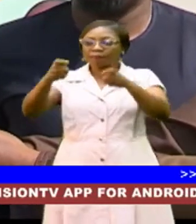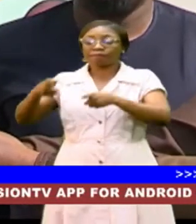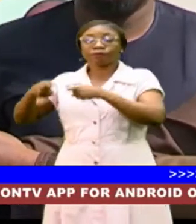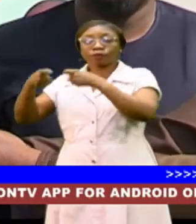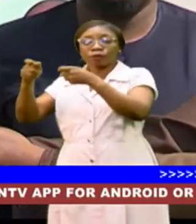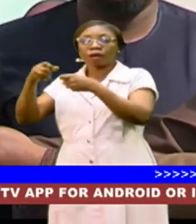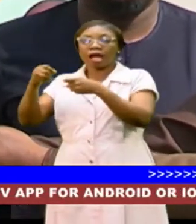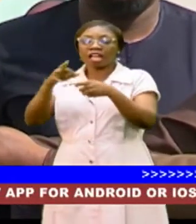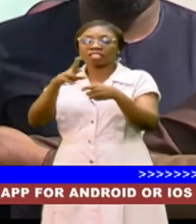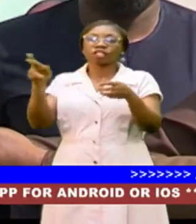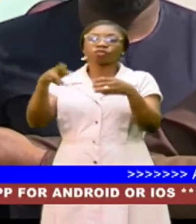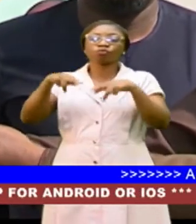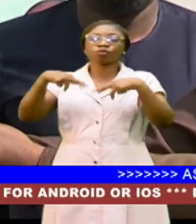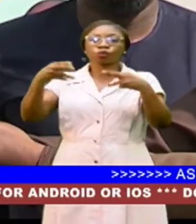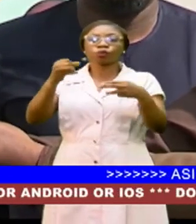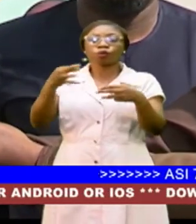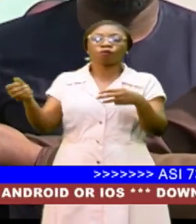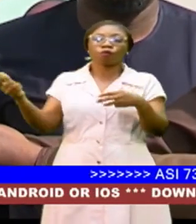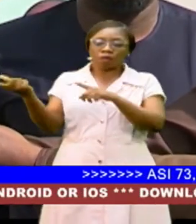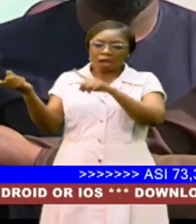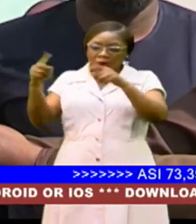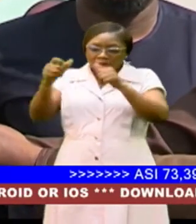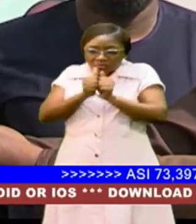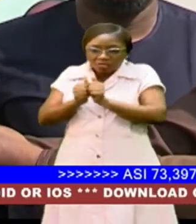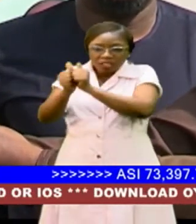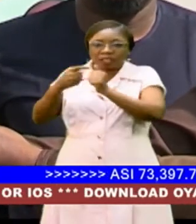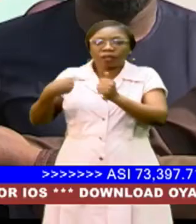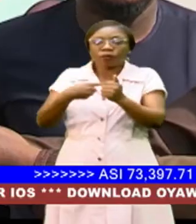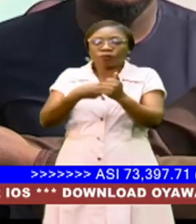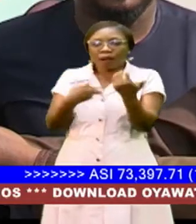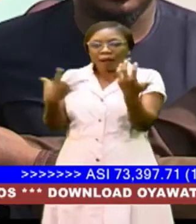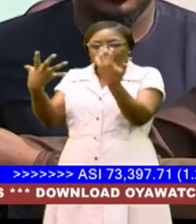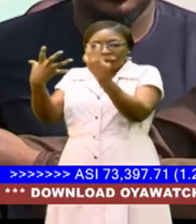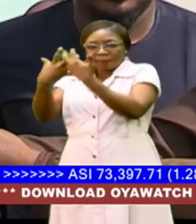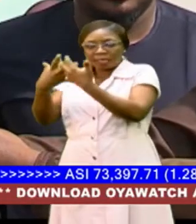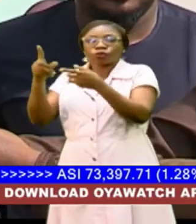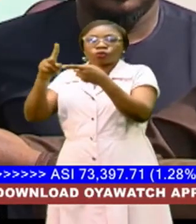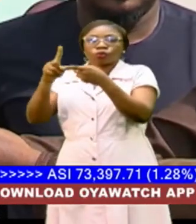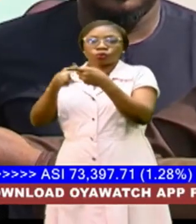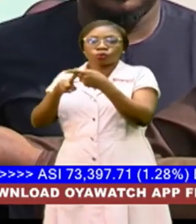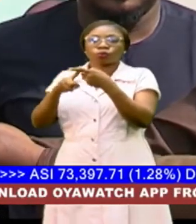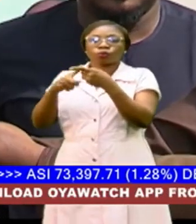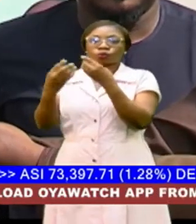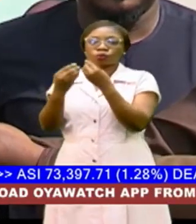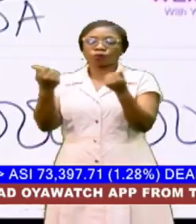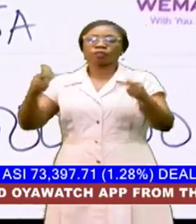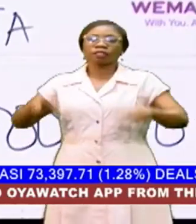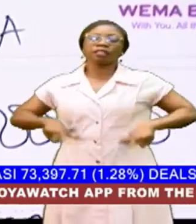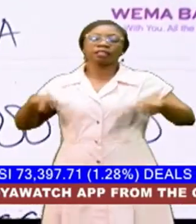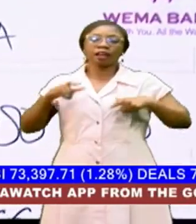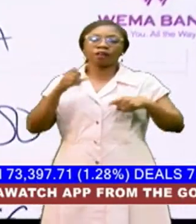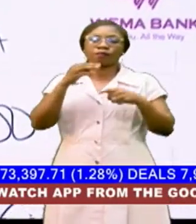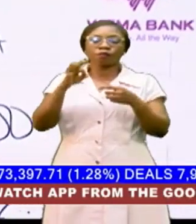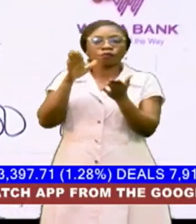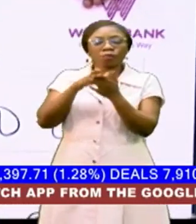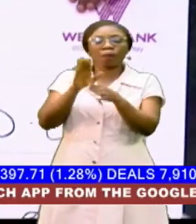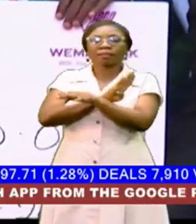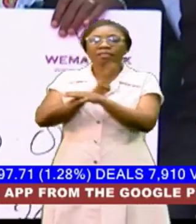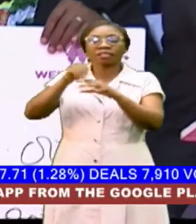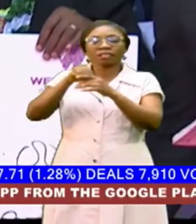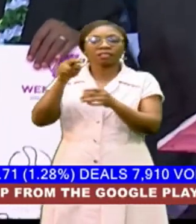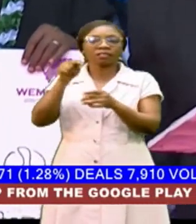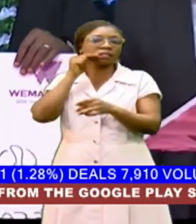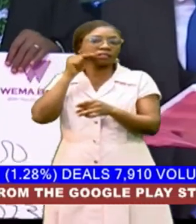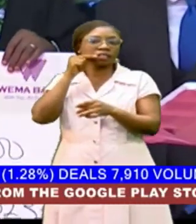all the MOUs that have come together and we have aligned to ease the lives of small businesses in Nigeria. The conditional grant